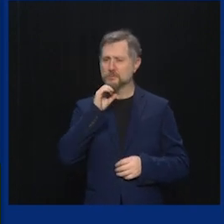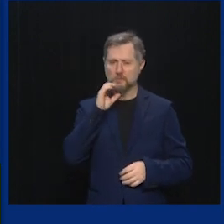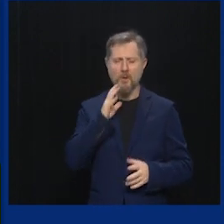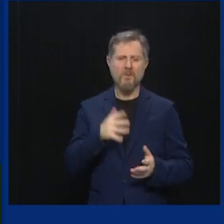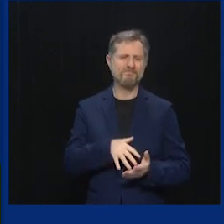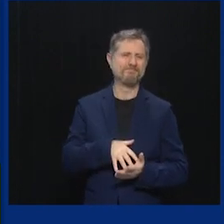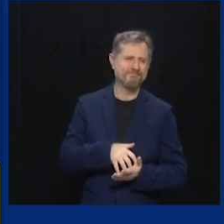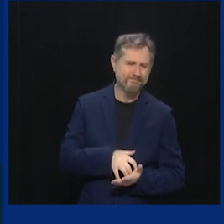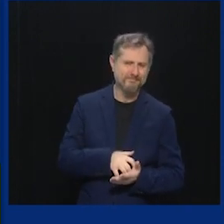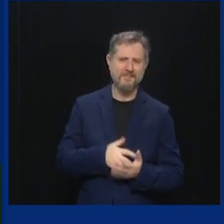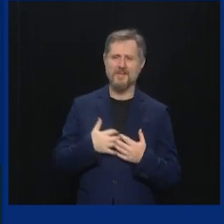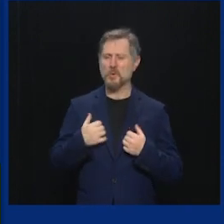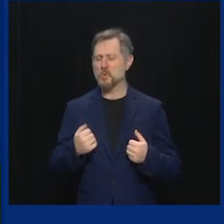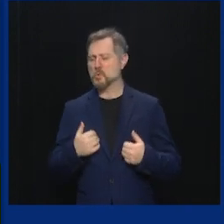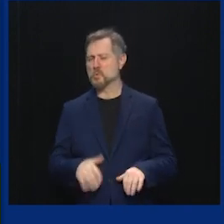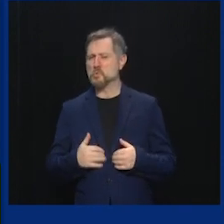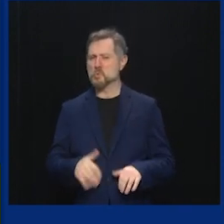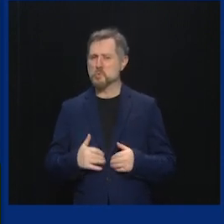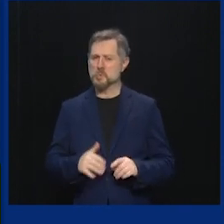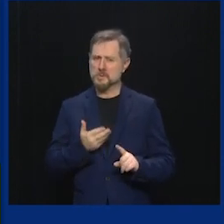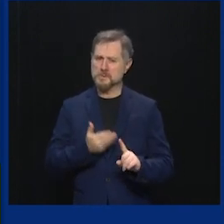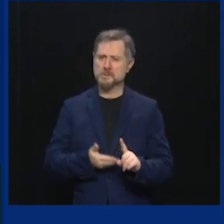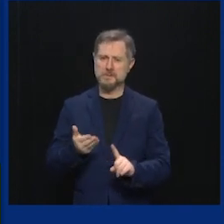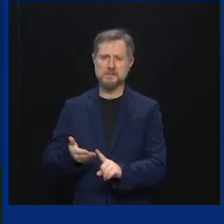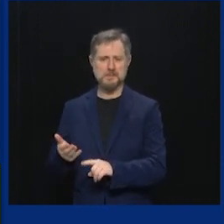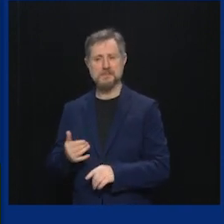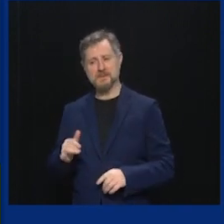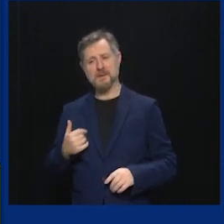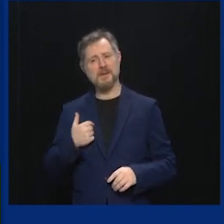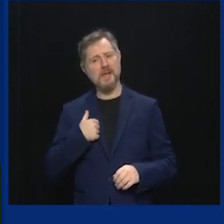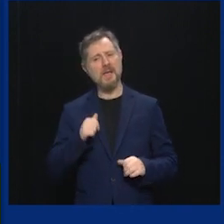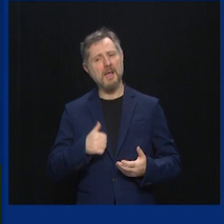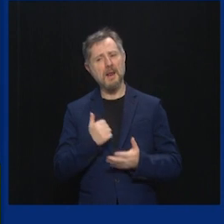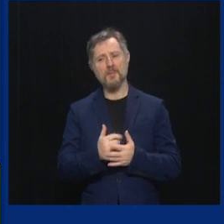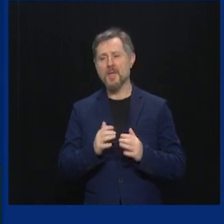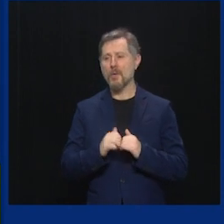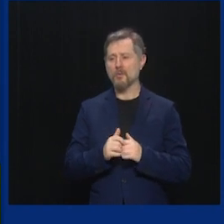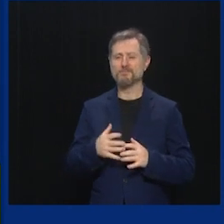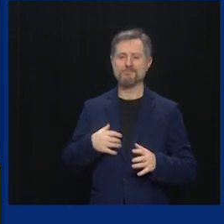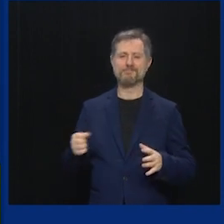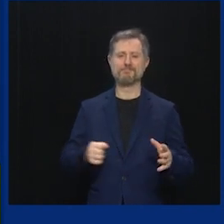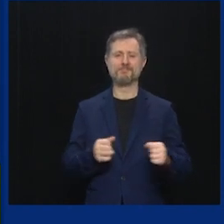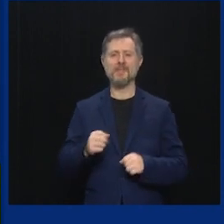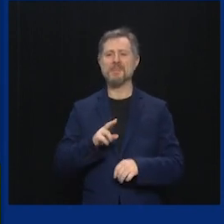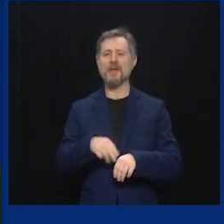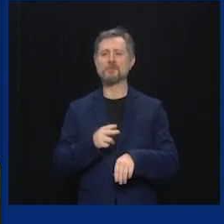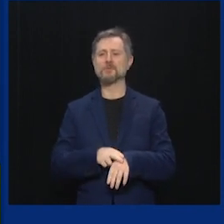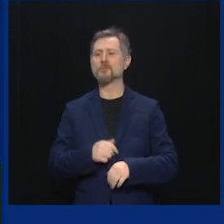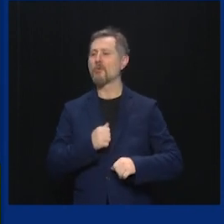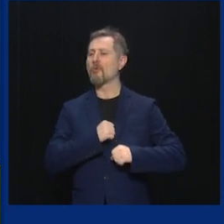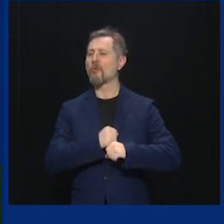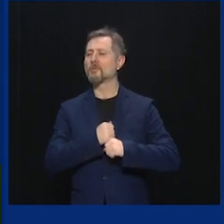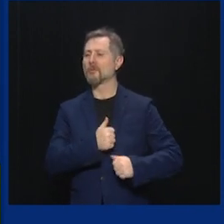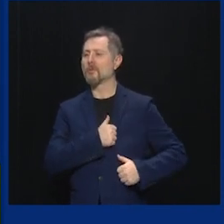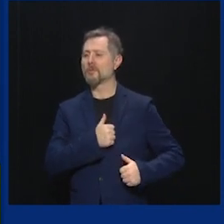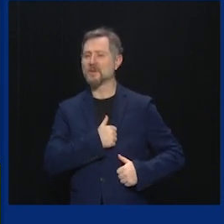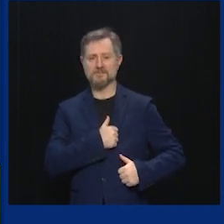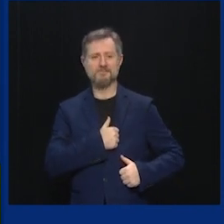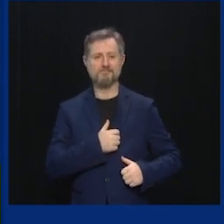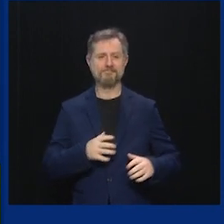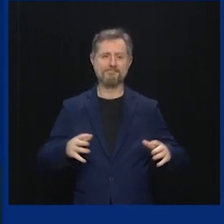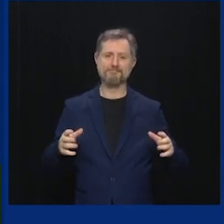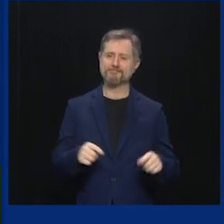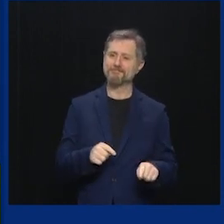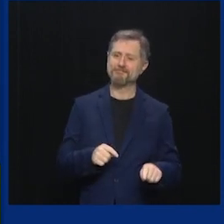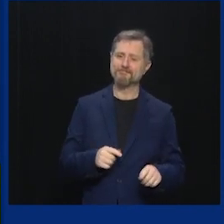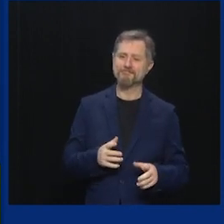safe. One area I can add more staffing is the National Guard. We have surveyed our National Guard resources. We know that there are numbers who